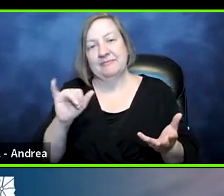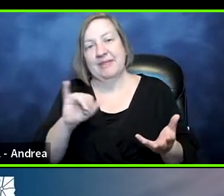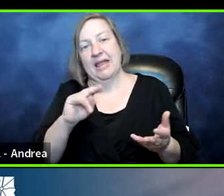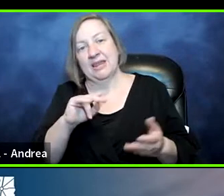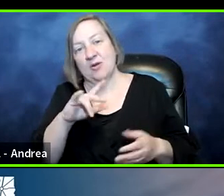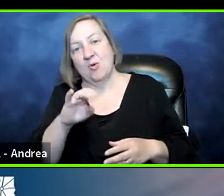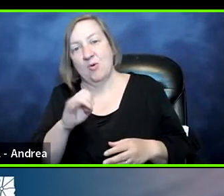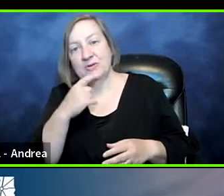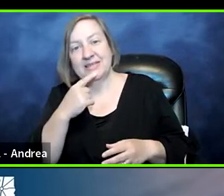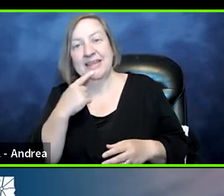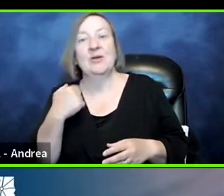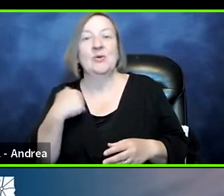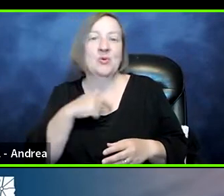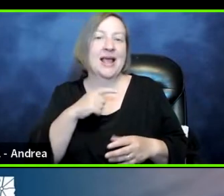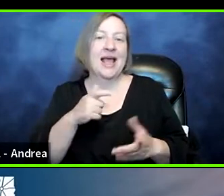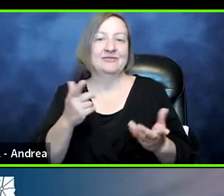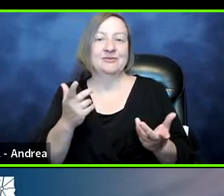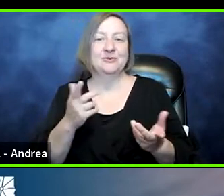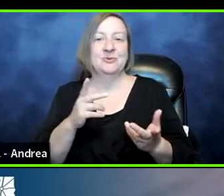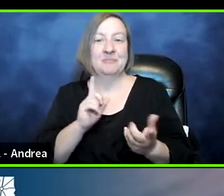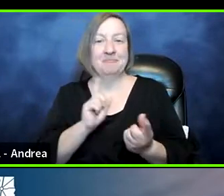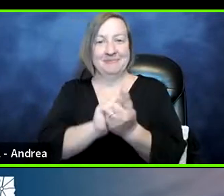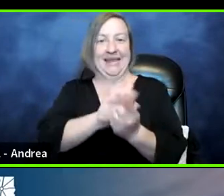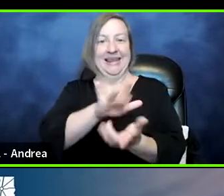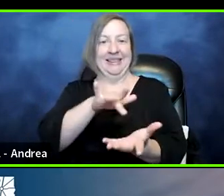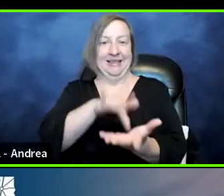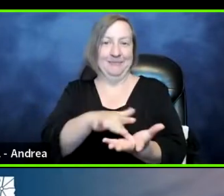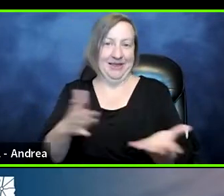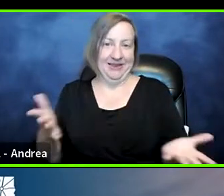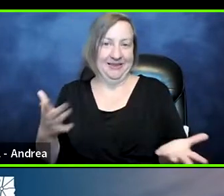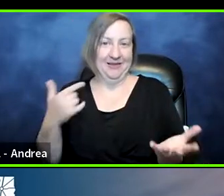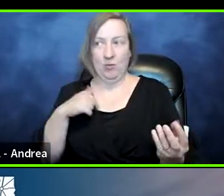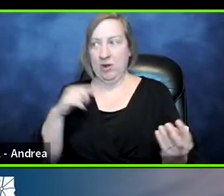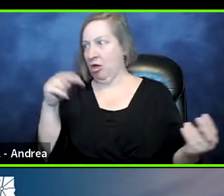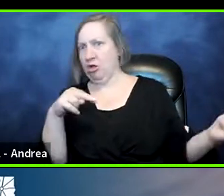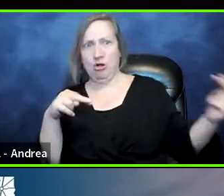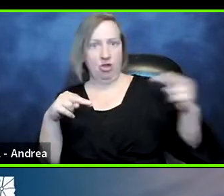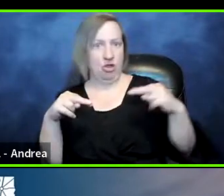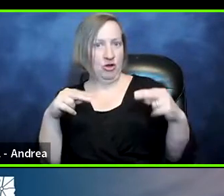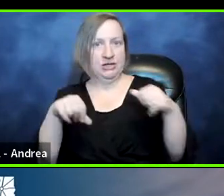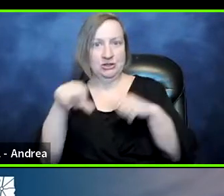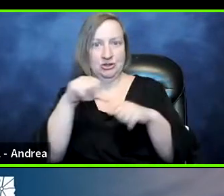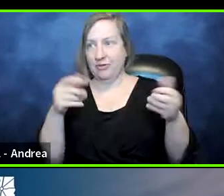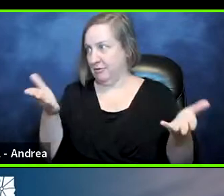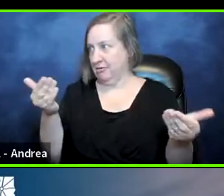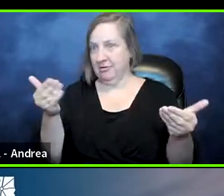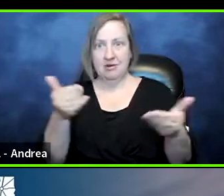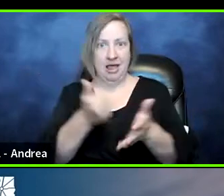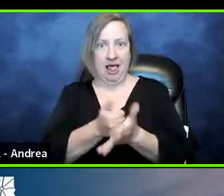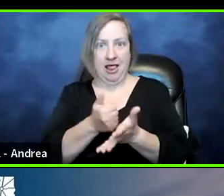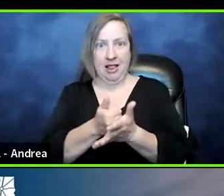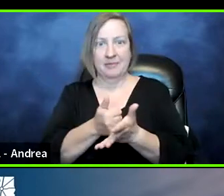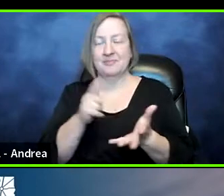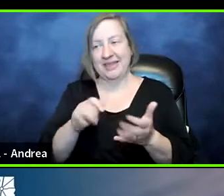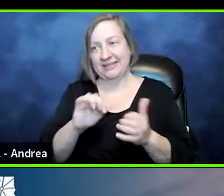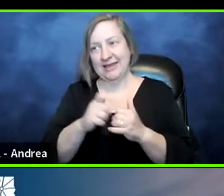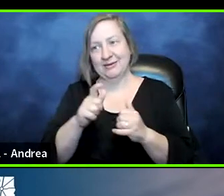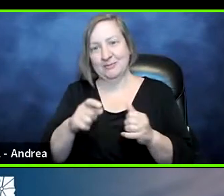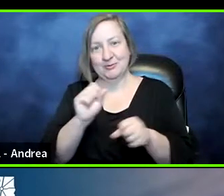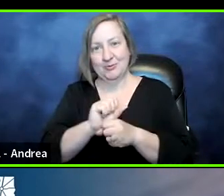yeah, we got to kind of meet in the middle. Like we are looking to each other, and that's how this is supposed to work.